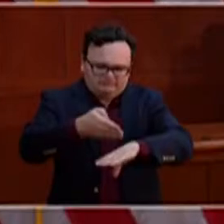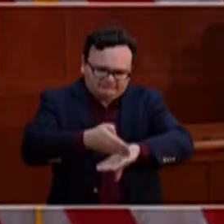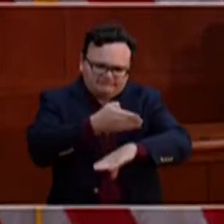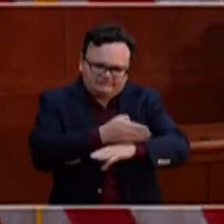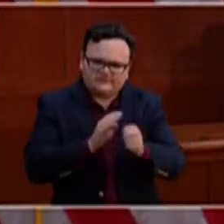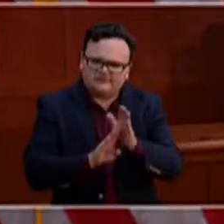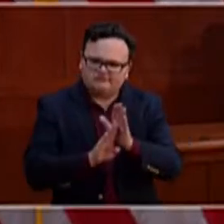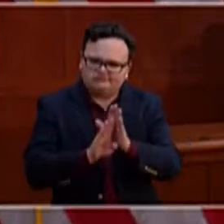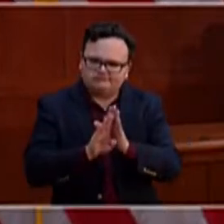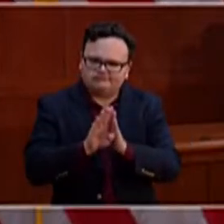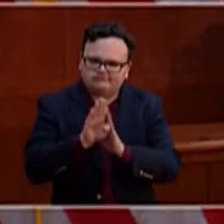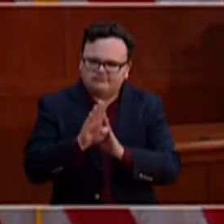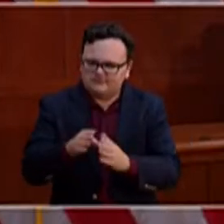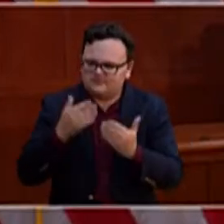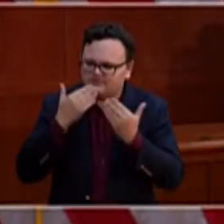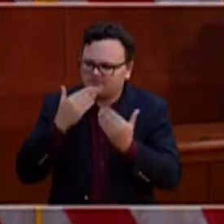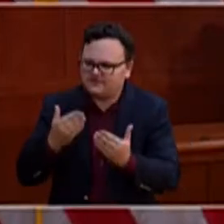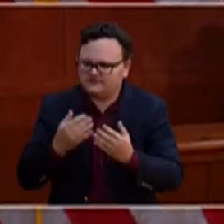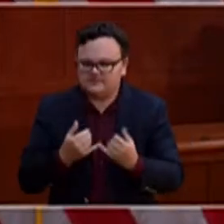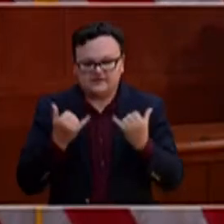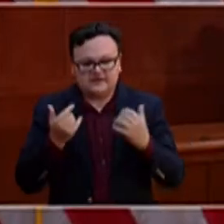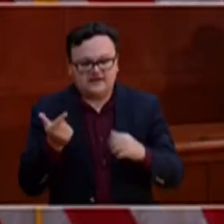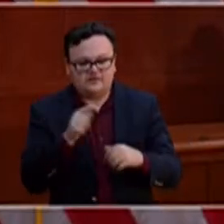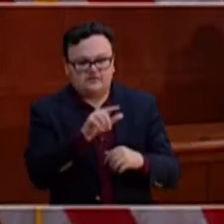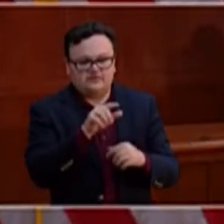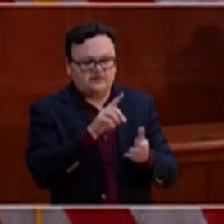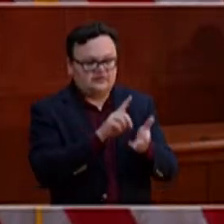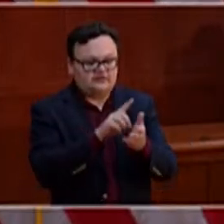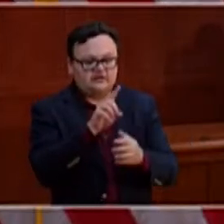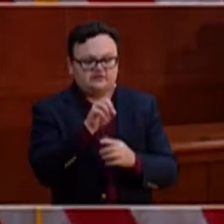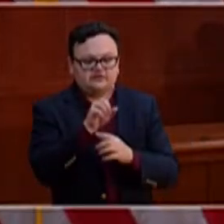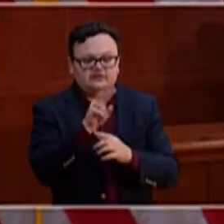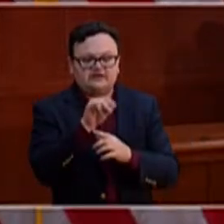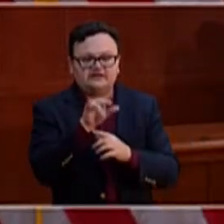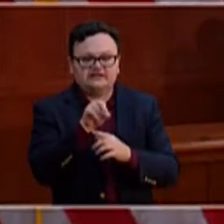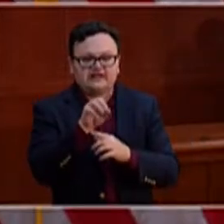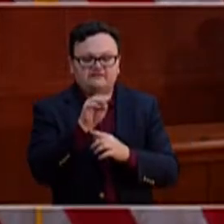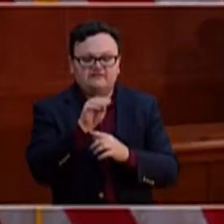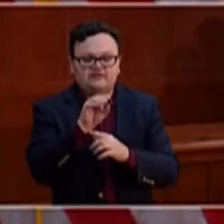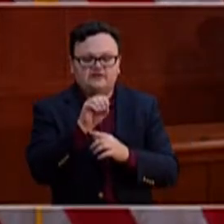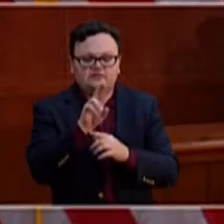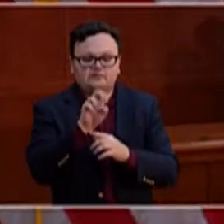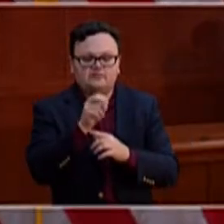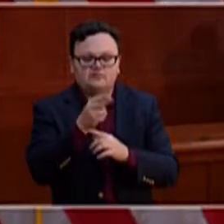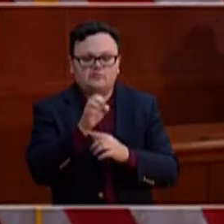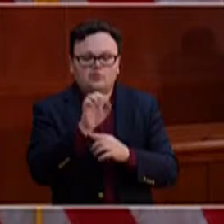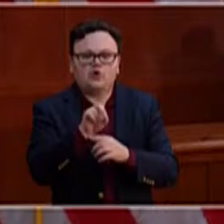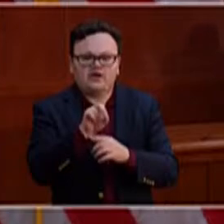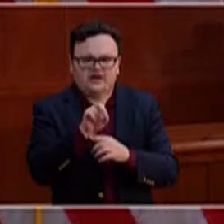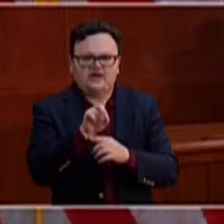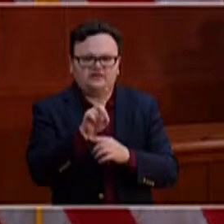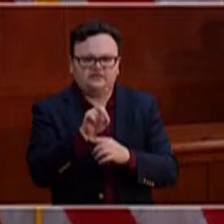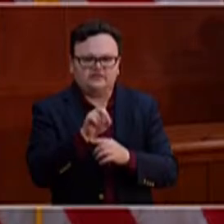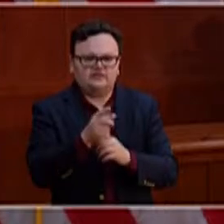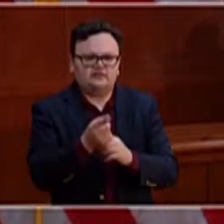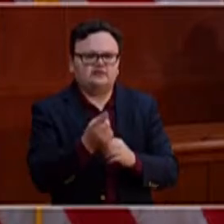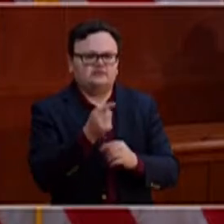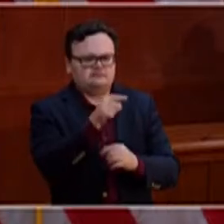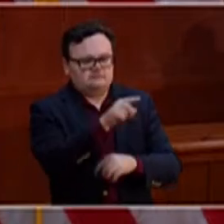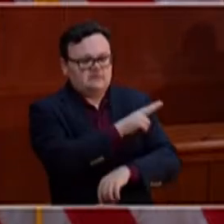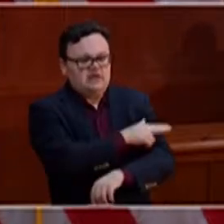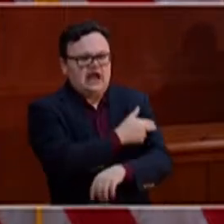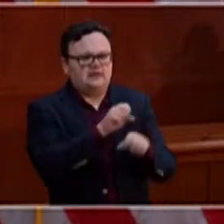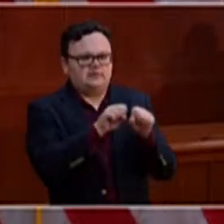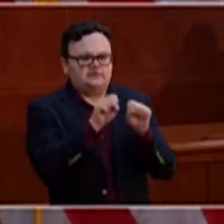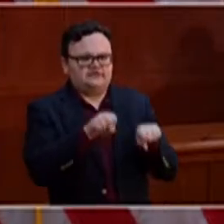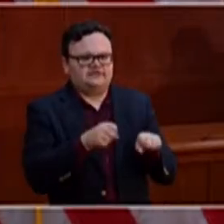it. We have Dr. David Moorhead, Chief Medical Officer for Florida Hospital in Central Florida. So, Dr. Moorhead, you want to take